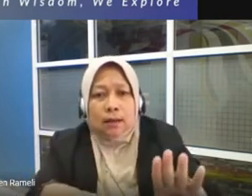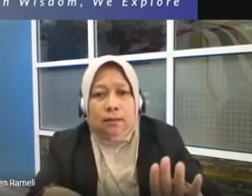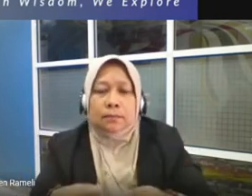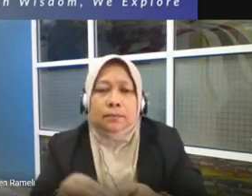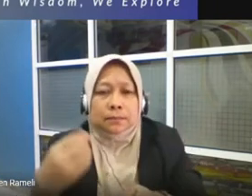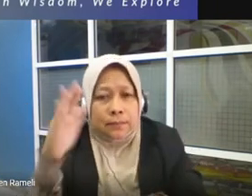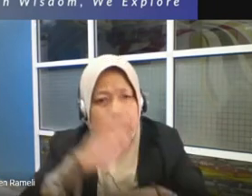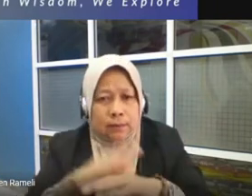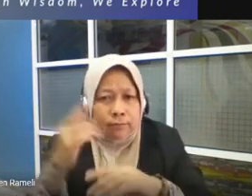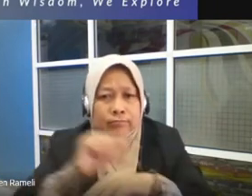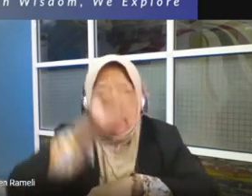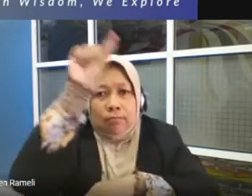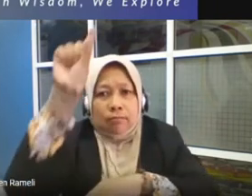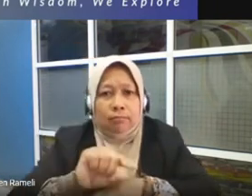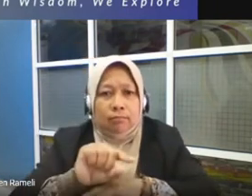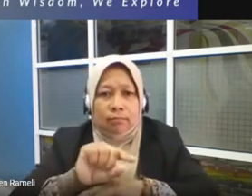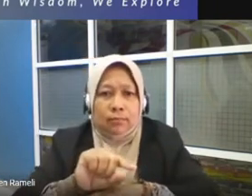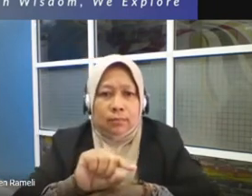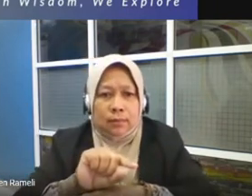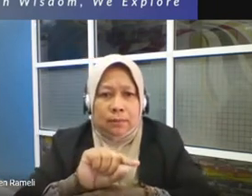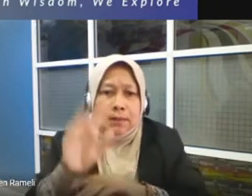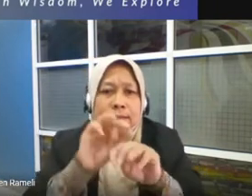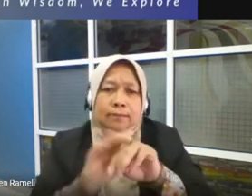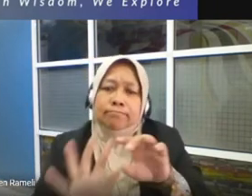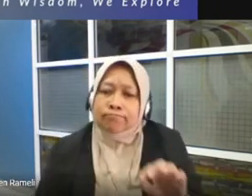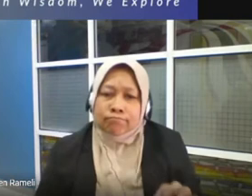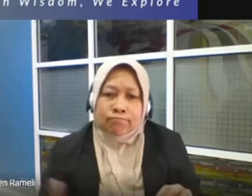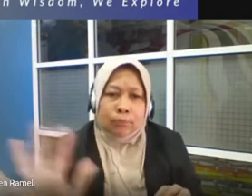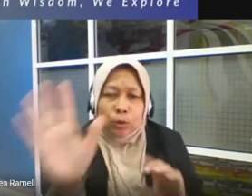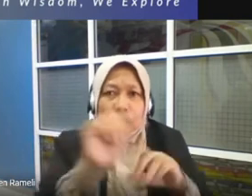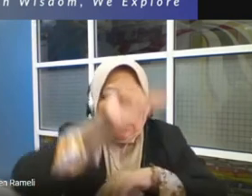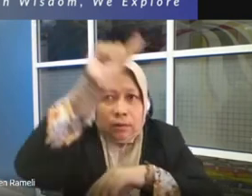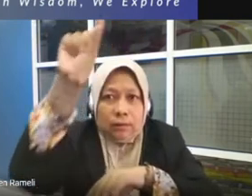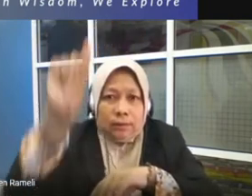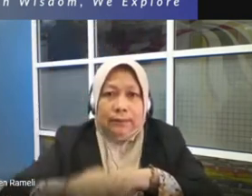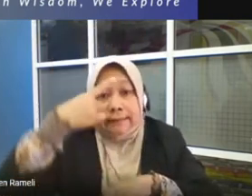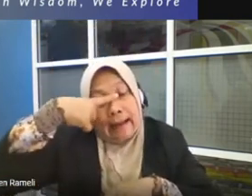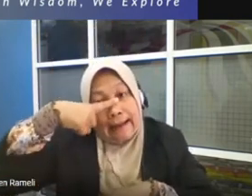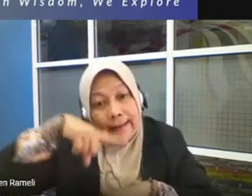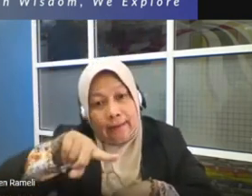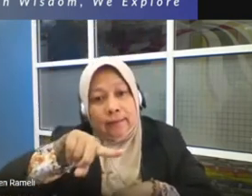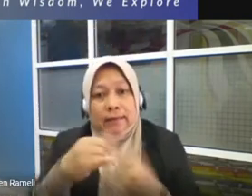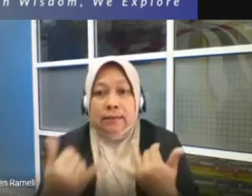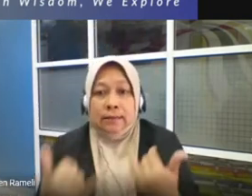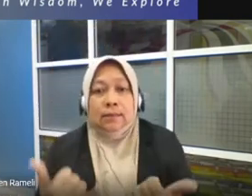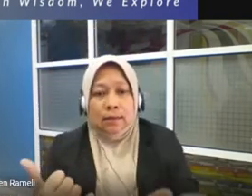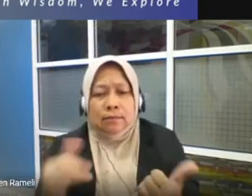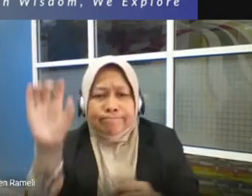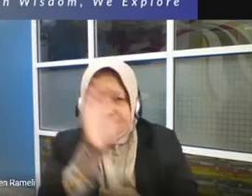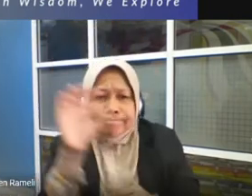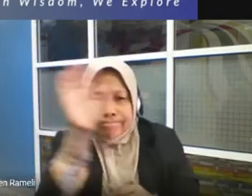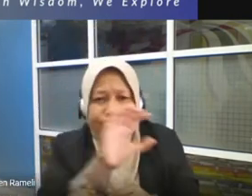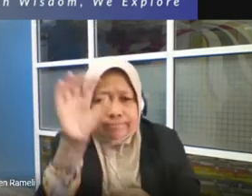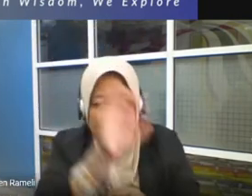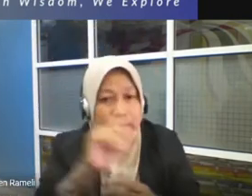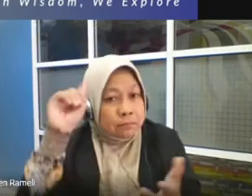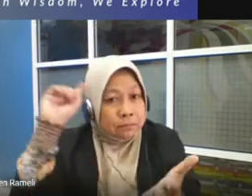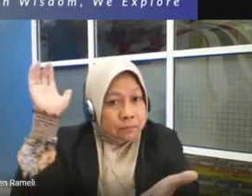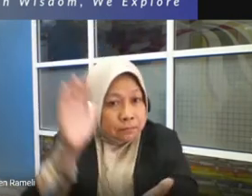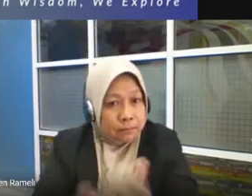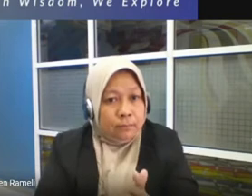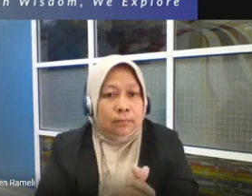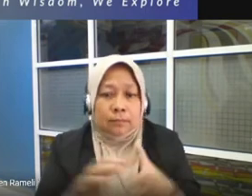soccer coach in the Tham Luang Nang Nong cave in the mountains of northern Thailand. Now the world watched in disbelief at the group, still